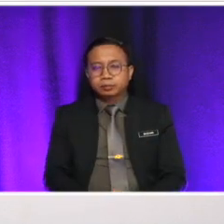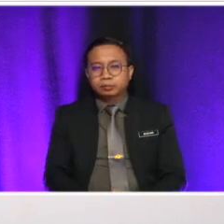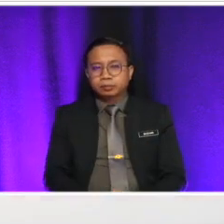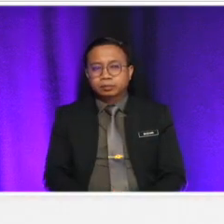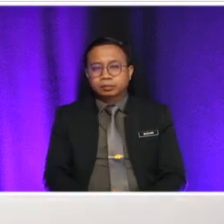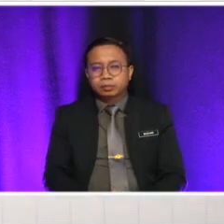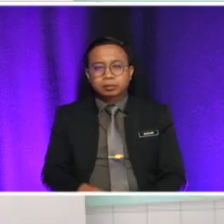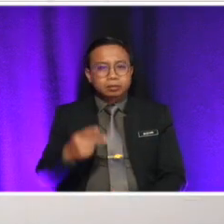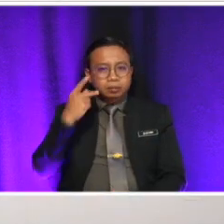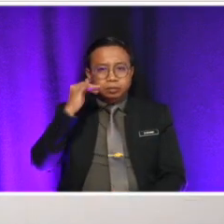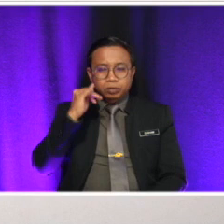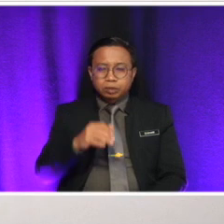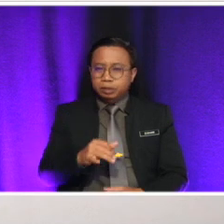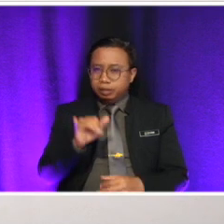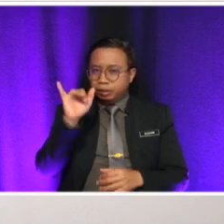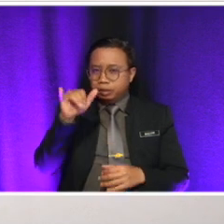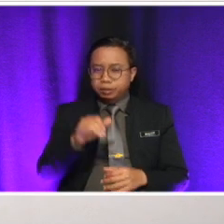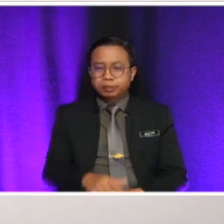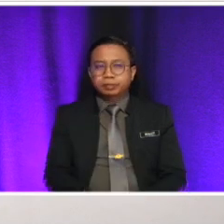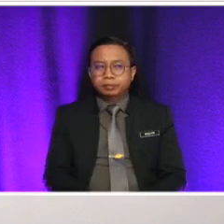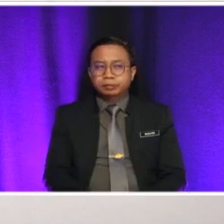to Puyi. Okay, yeah, Puyi.